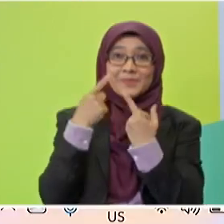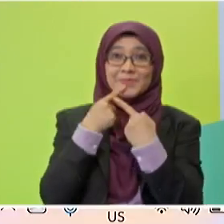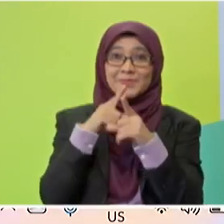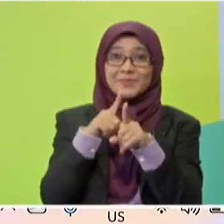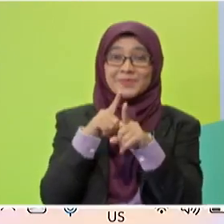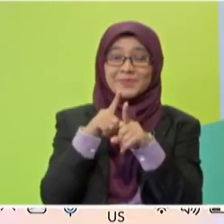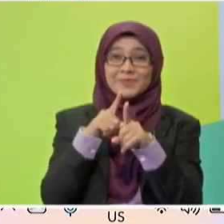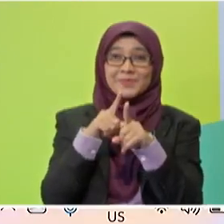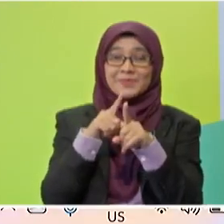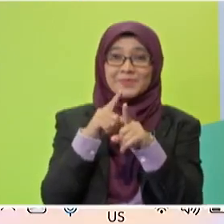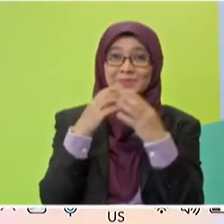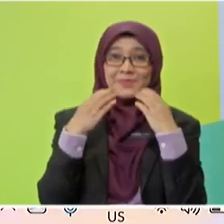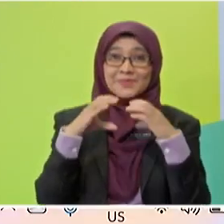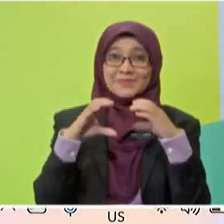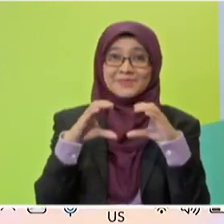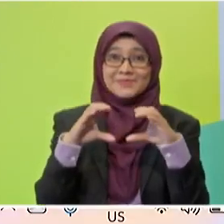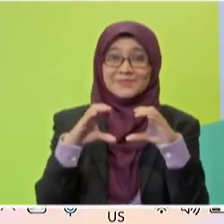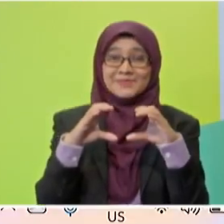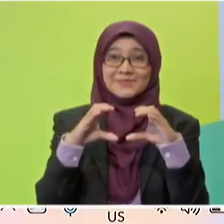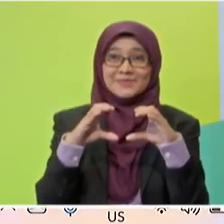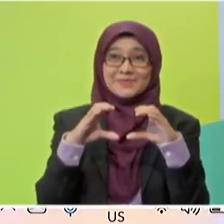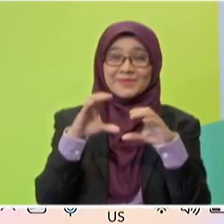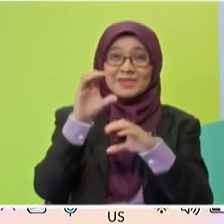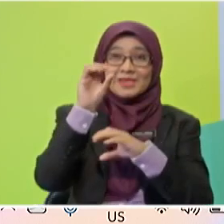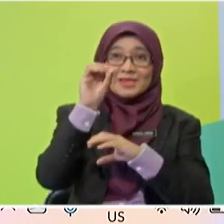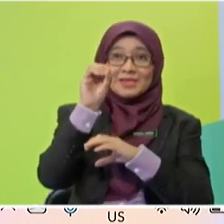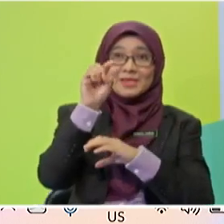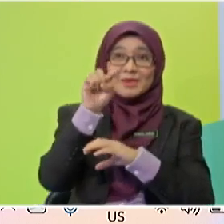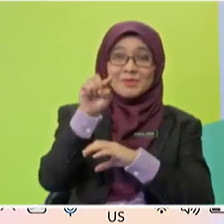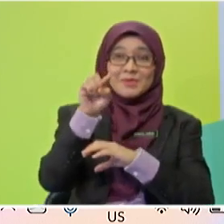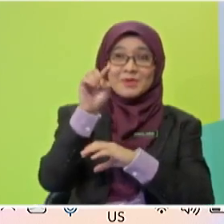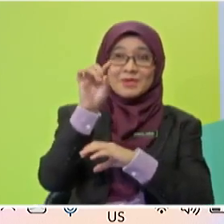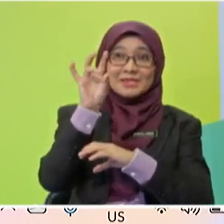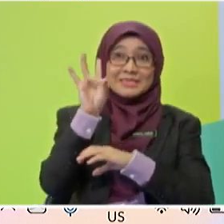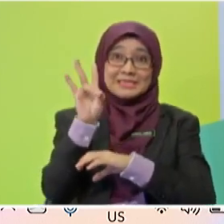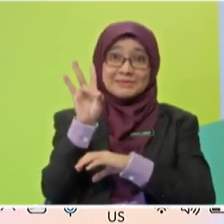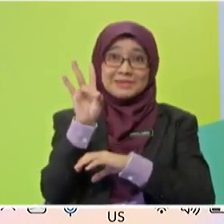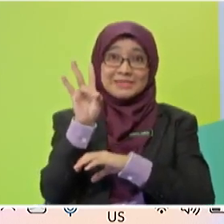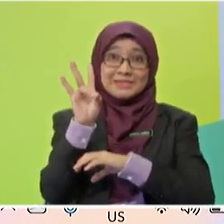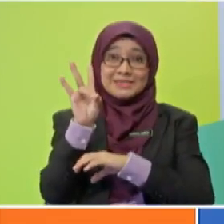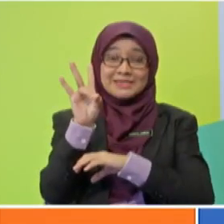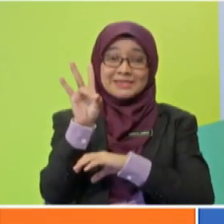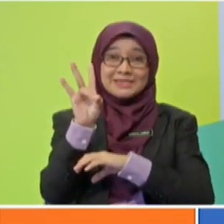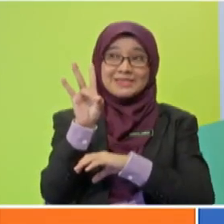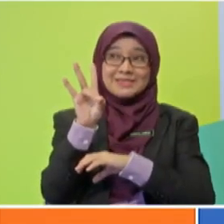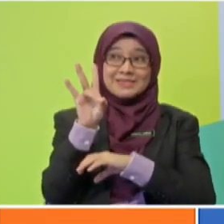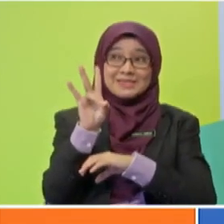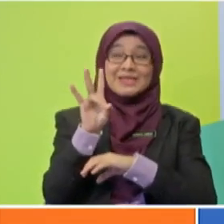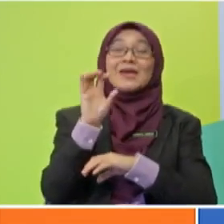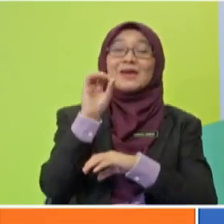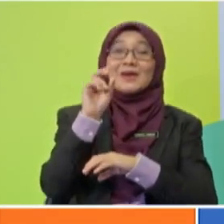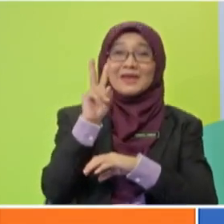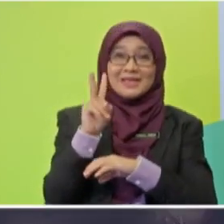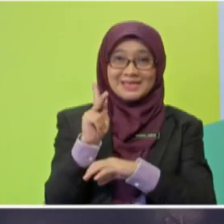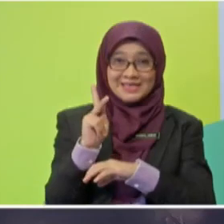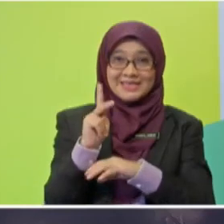What is your answer? What is y? Okay, then? 0.7. Okay. Well done. Next. Well okay. done.